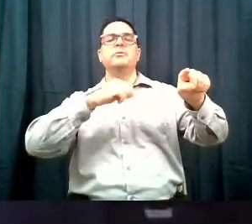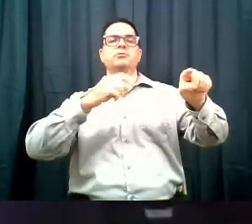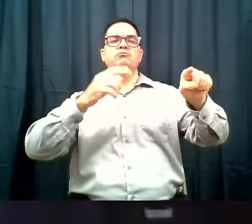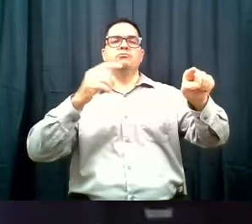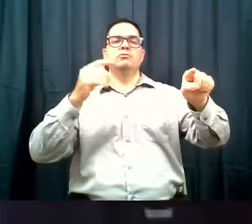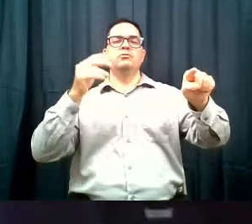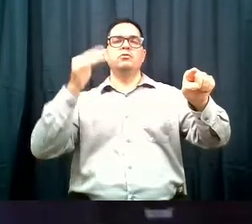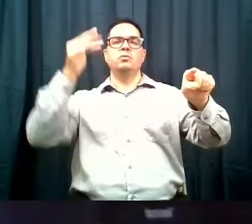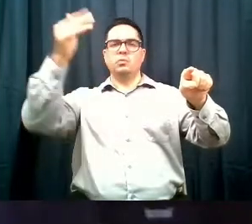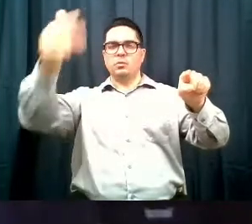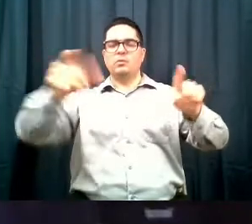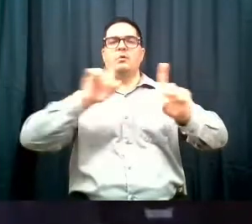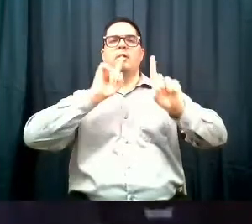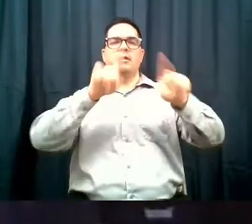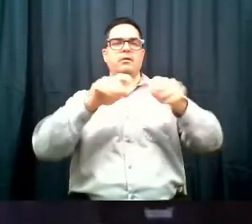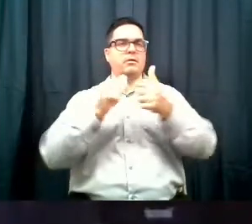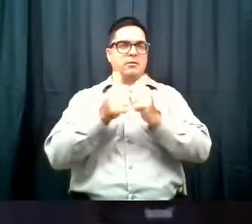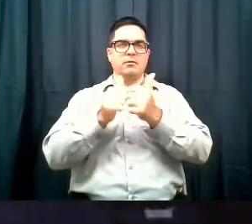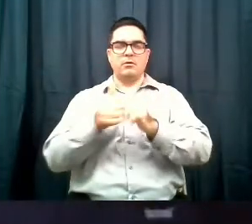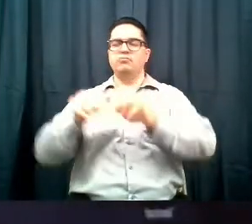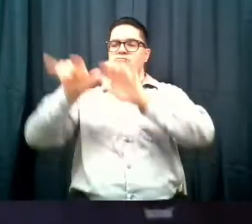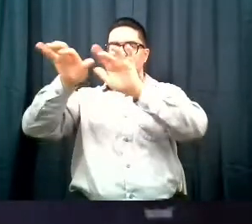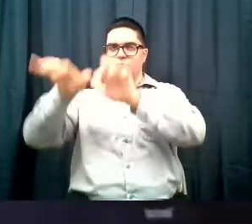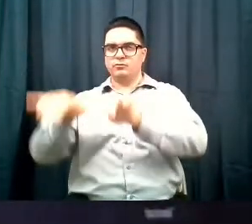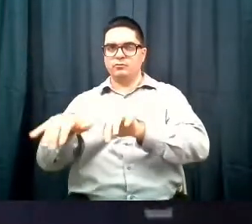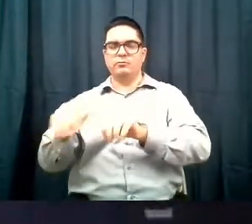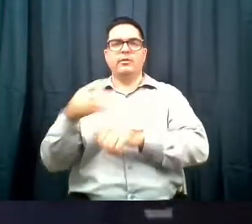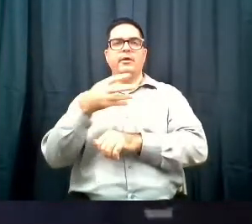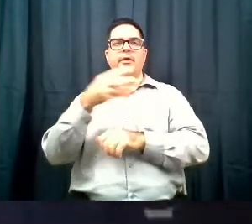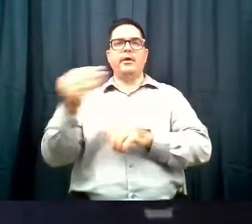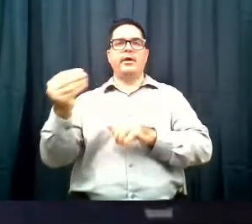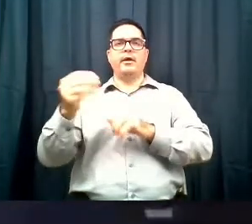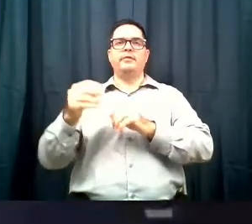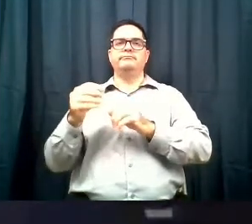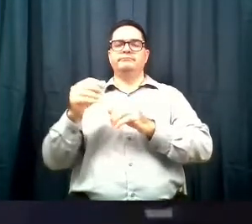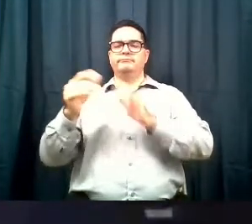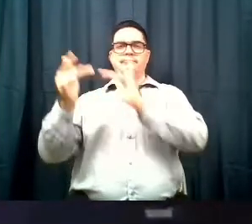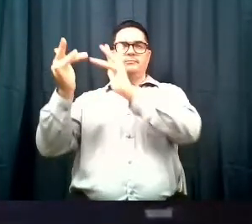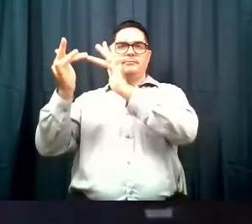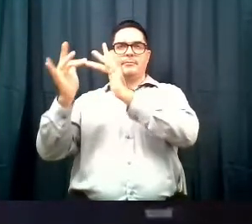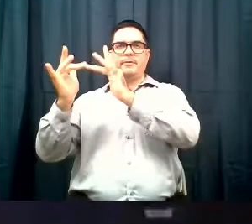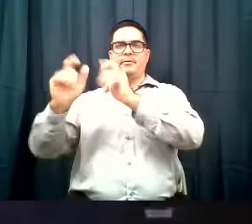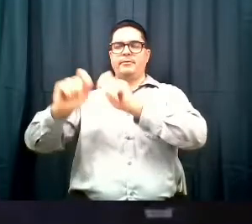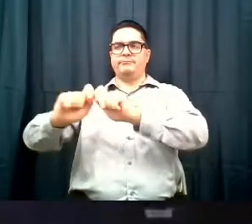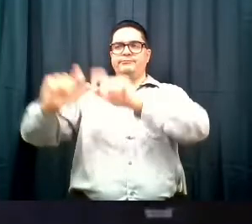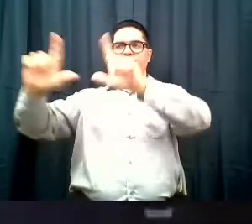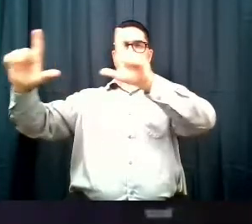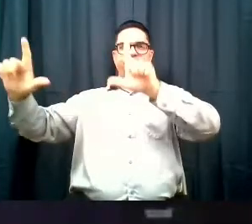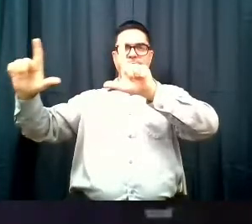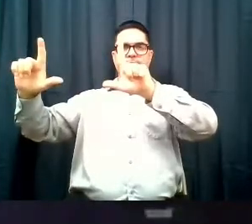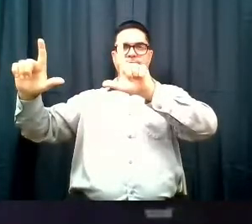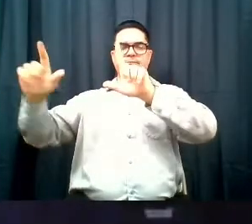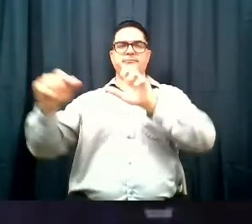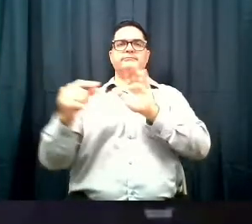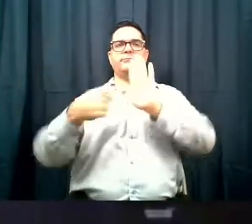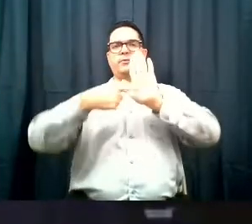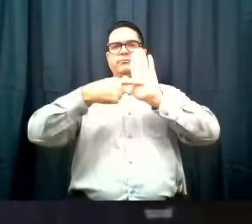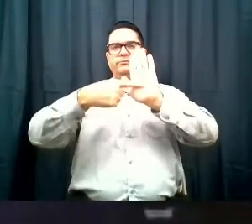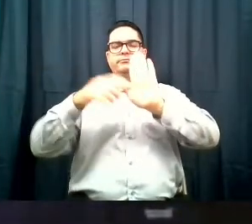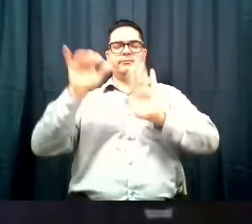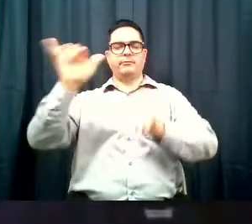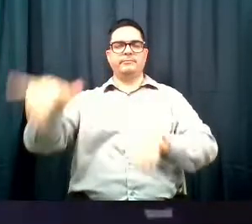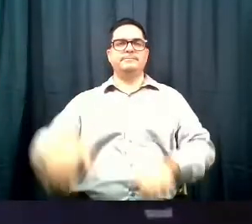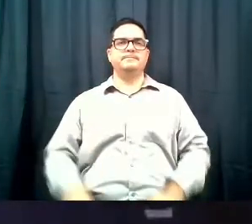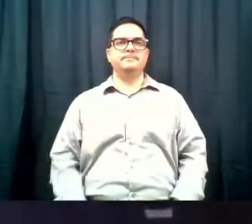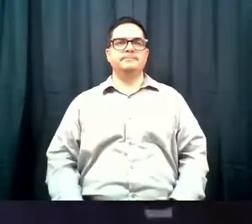writing, and we'll post the answers on our website. I'd like to thank all of the non-board members,